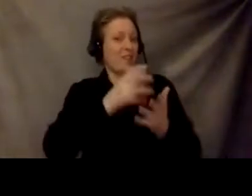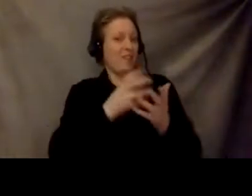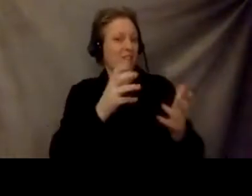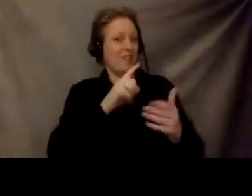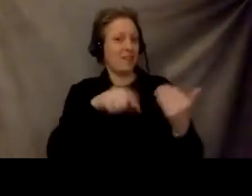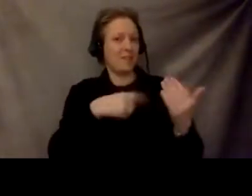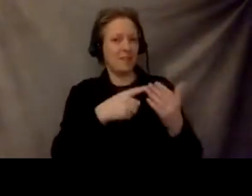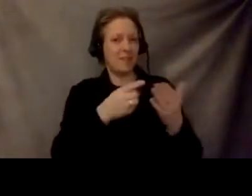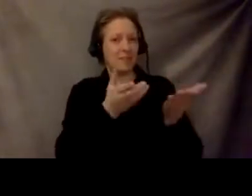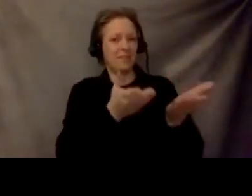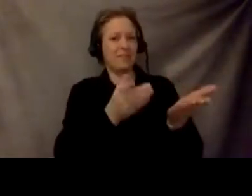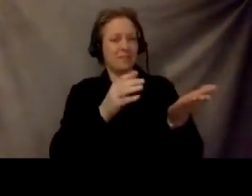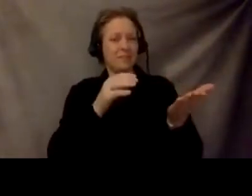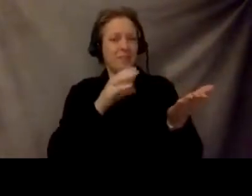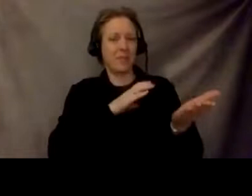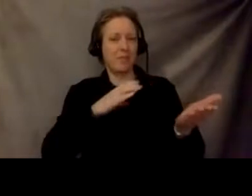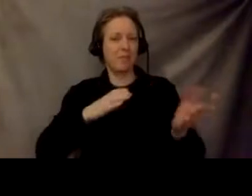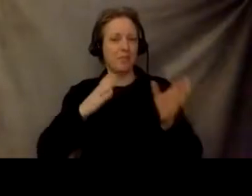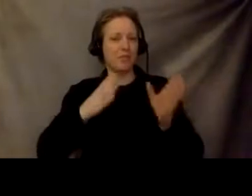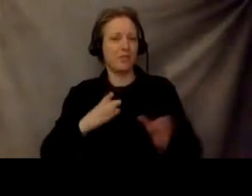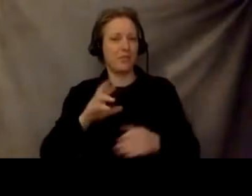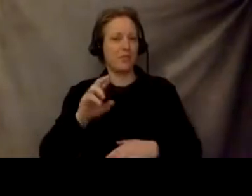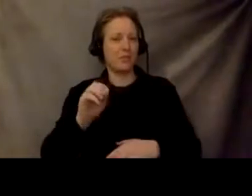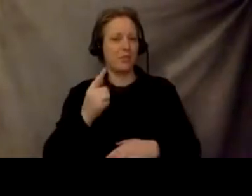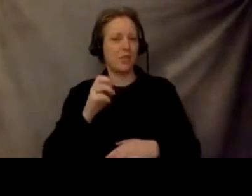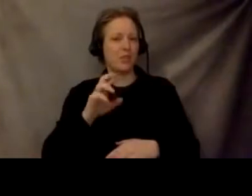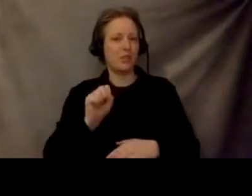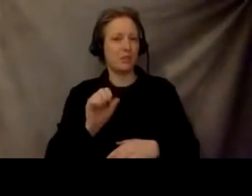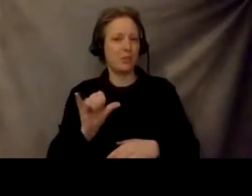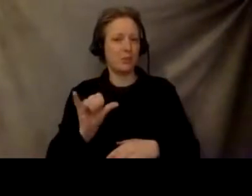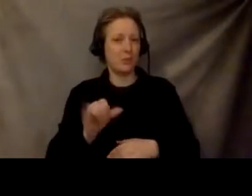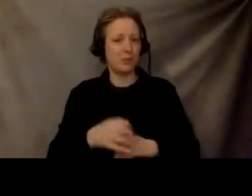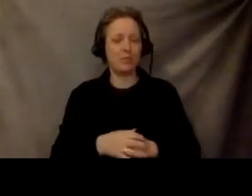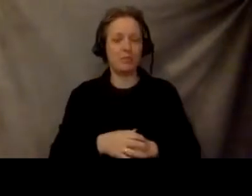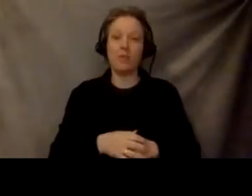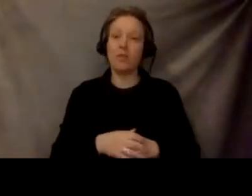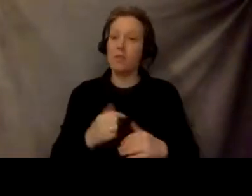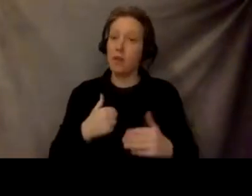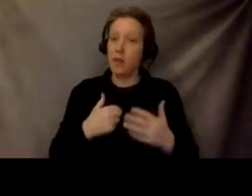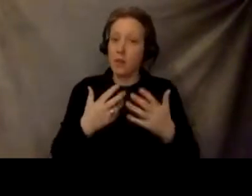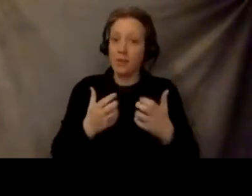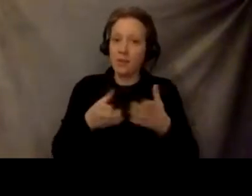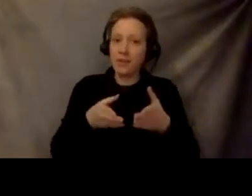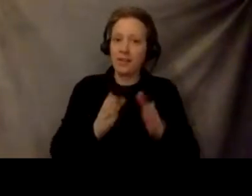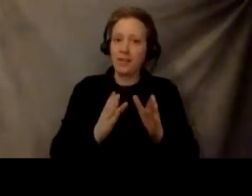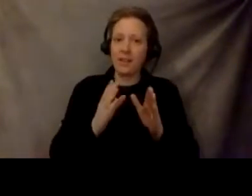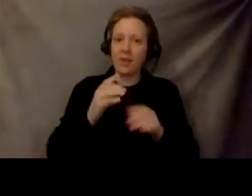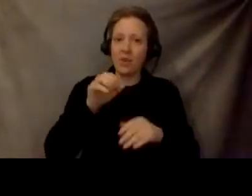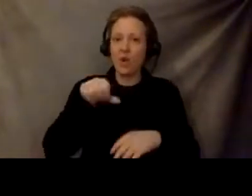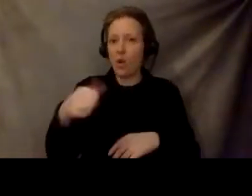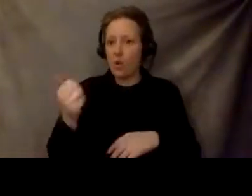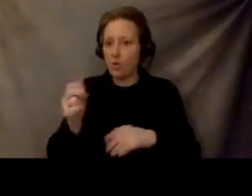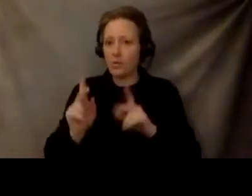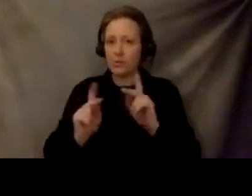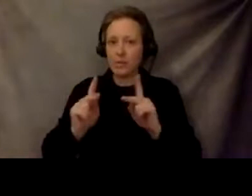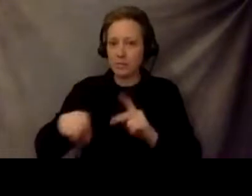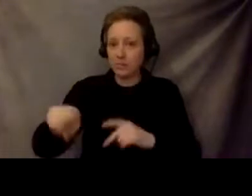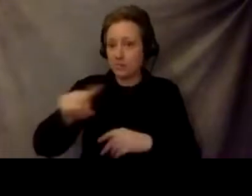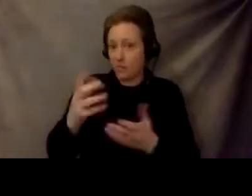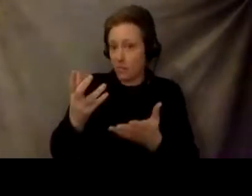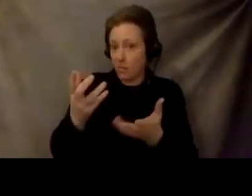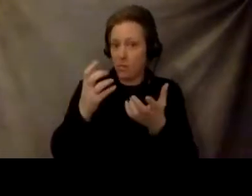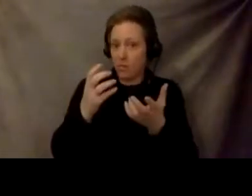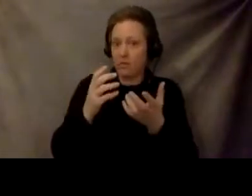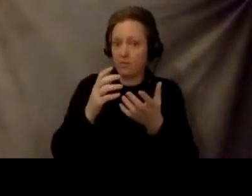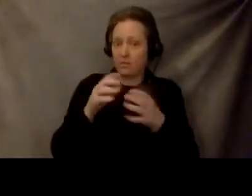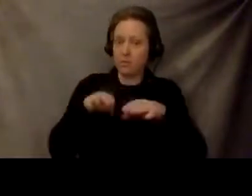Rogers as well. So just want to allow other individuals to come off mute if you like,